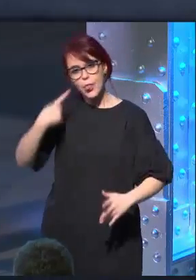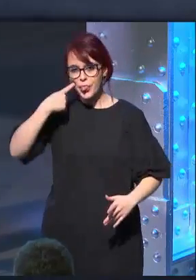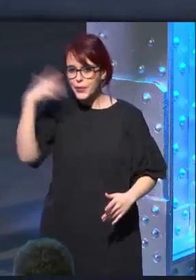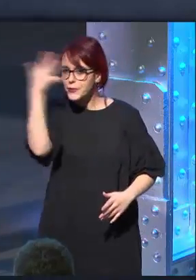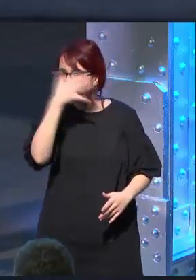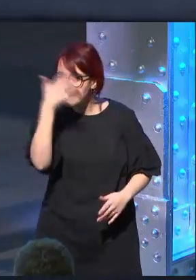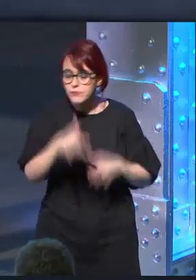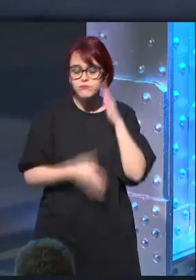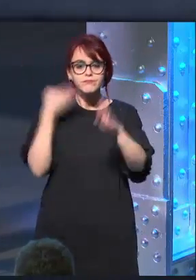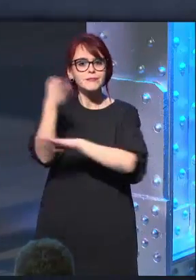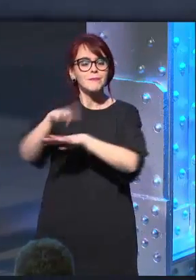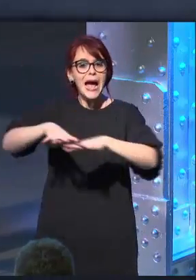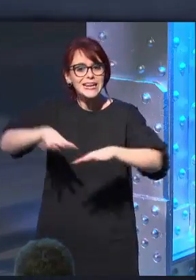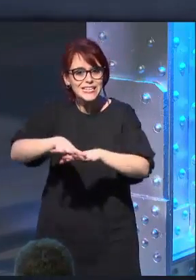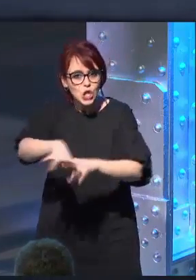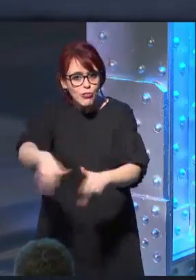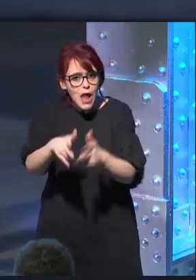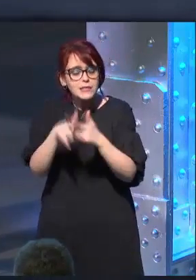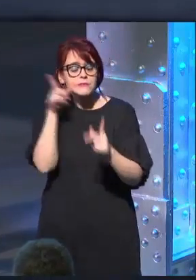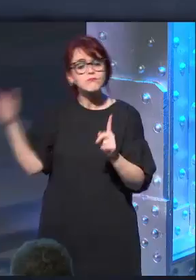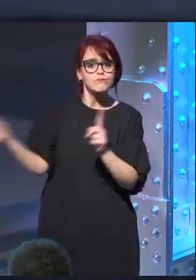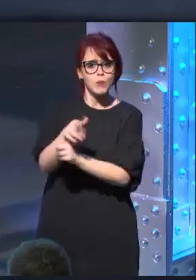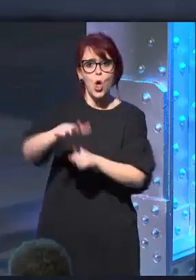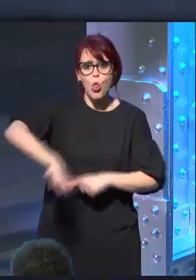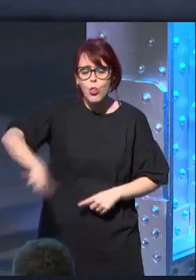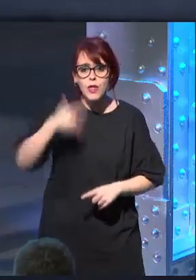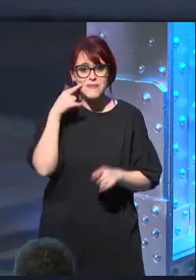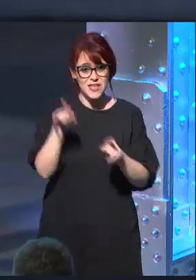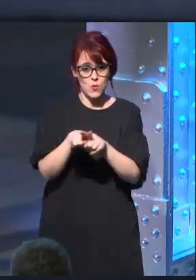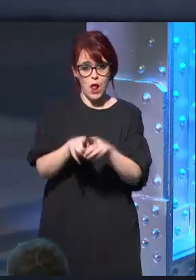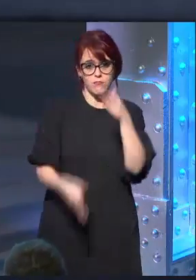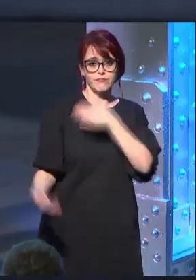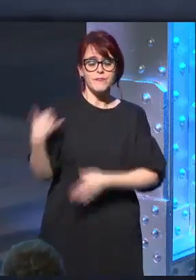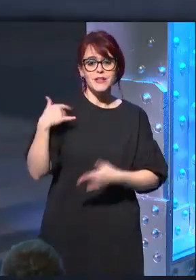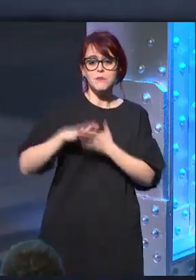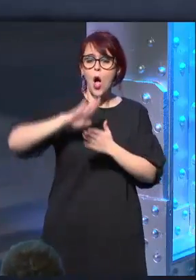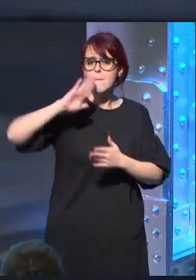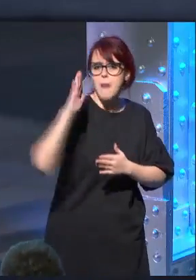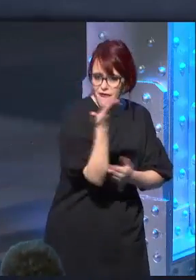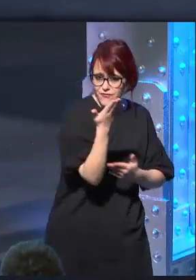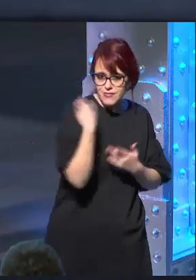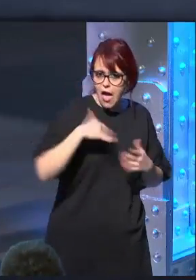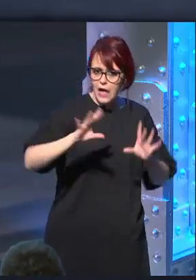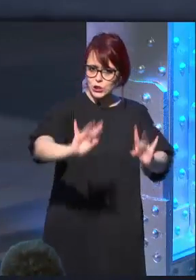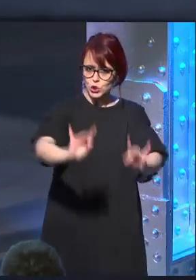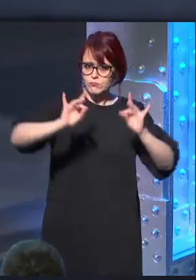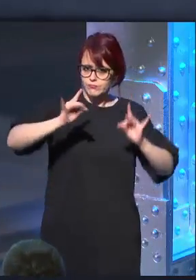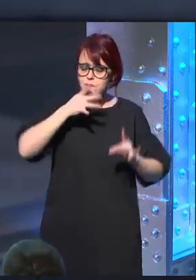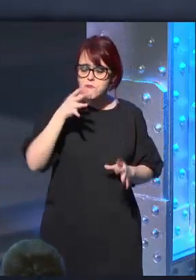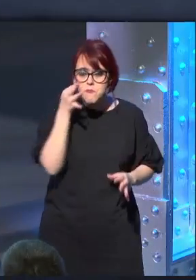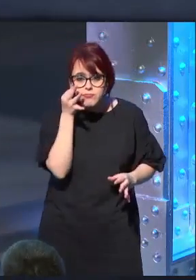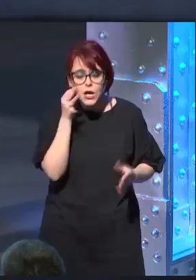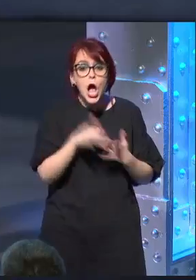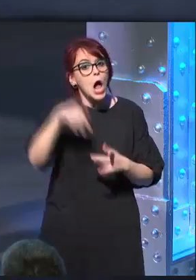the social media accounts of the family to know when they would be on holidays, if there would be somebody in the house at a certain time,